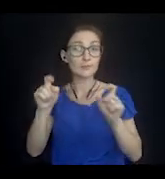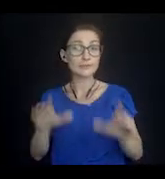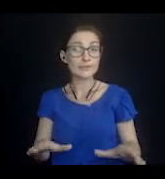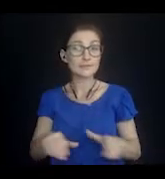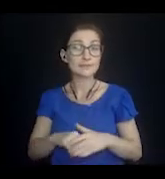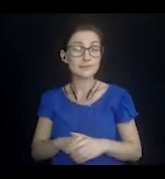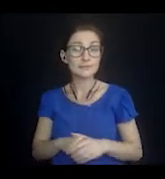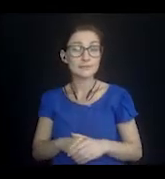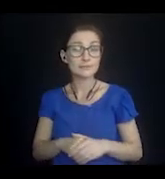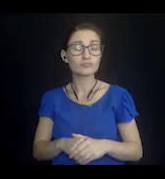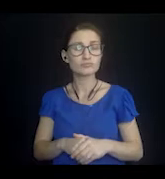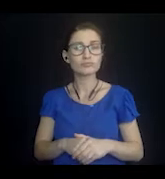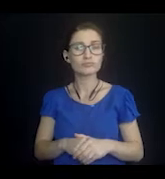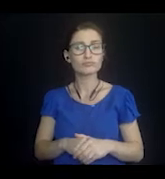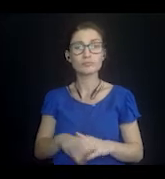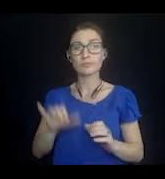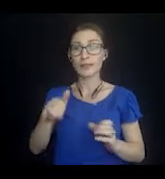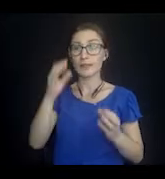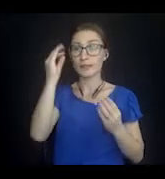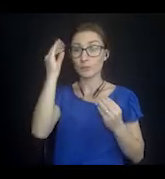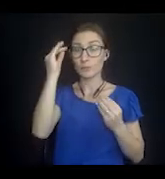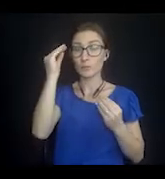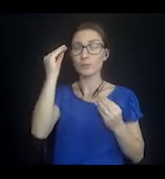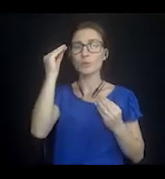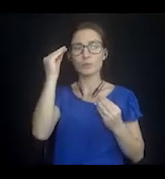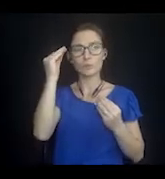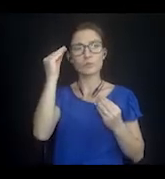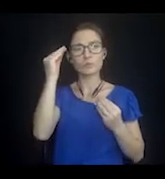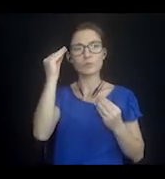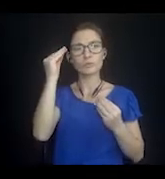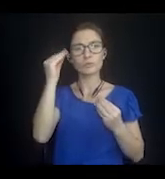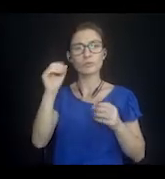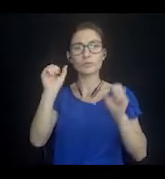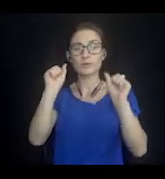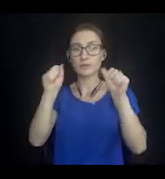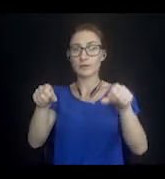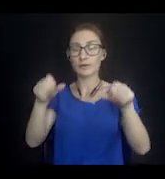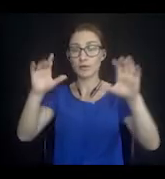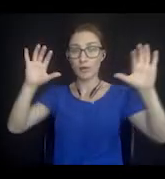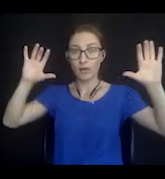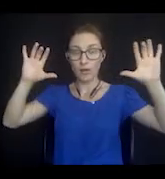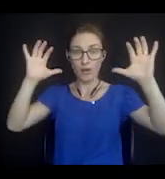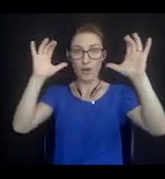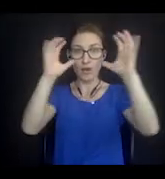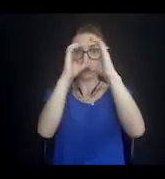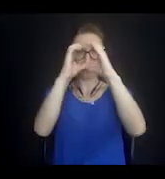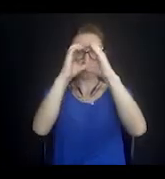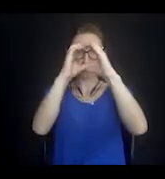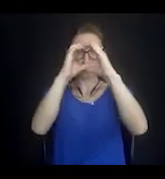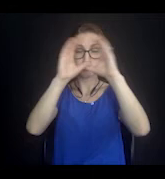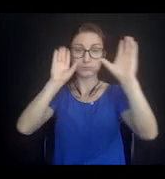have to do tomorrow, or studying for a test, for instance. Those things can